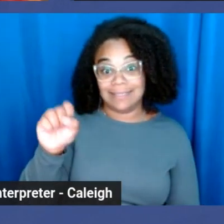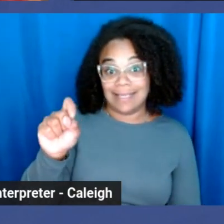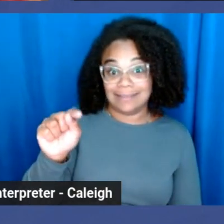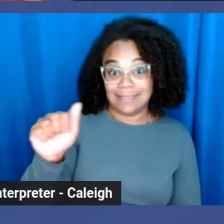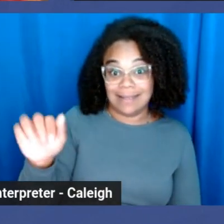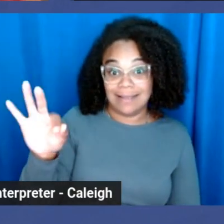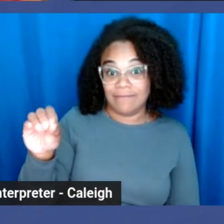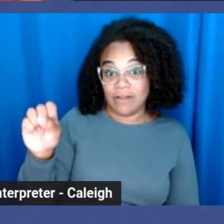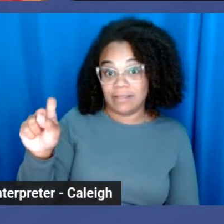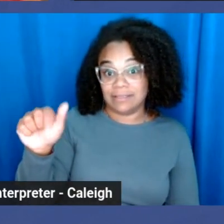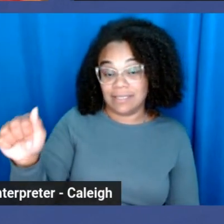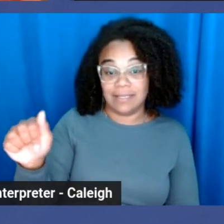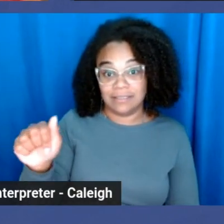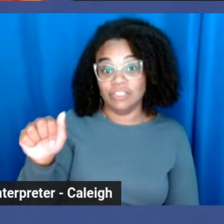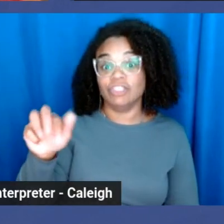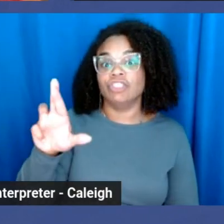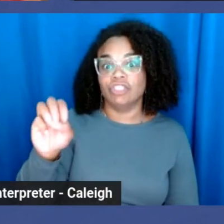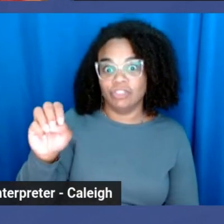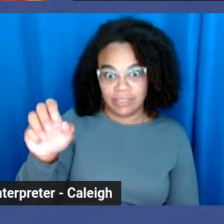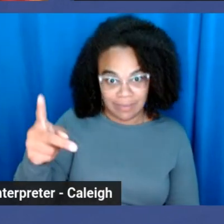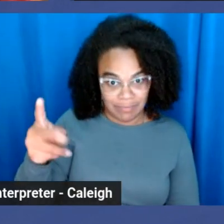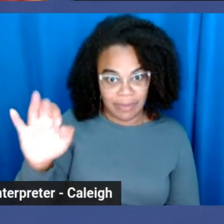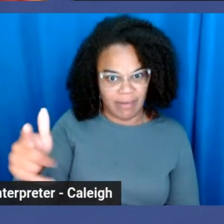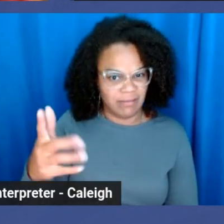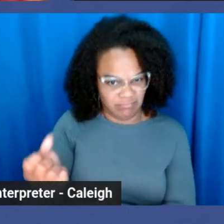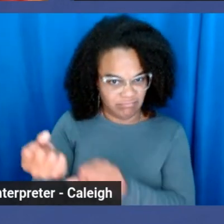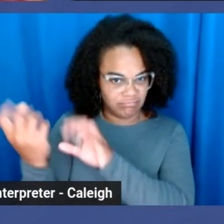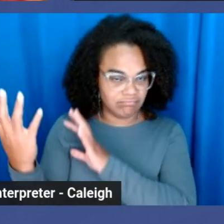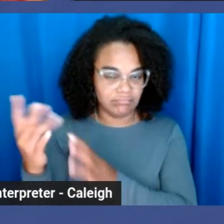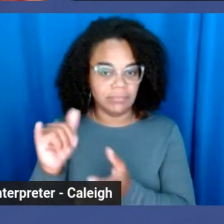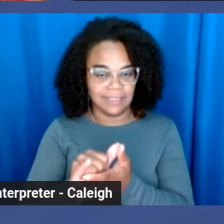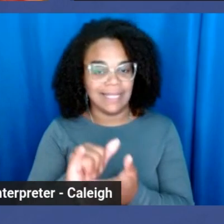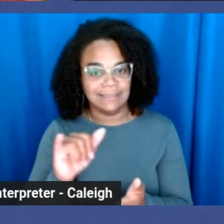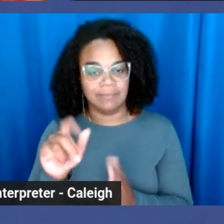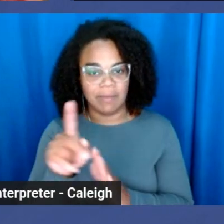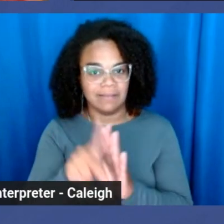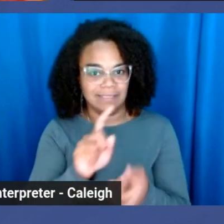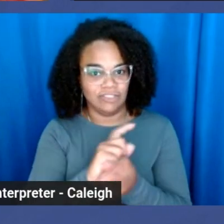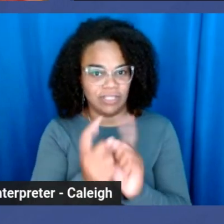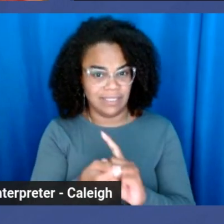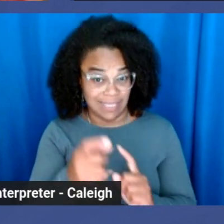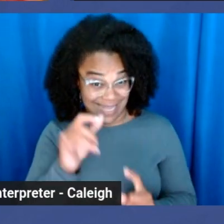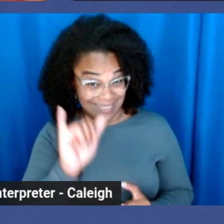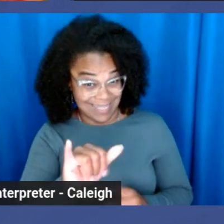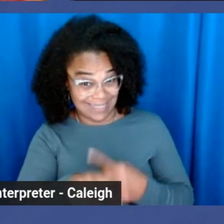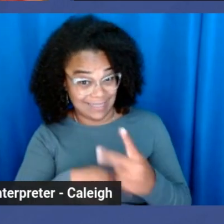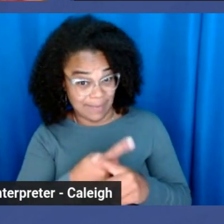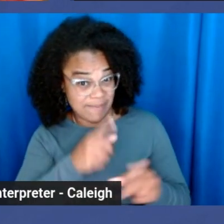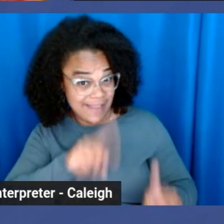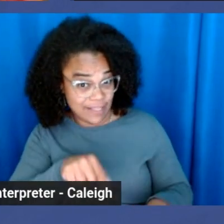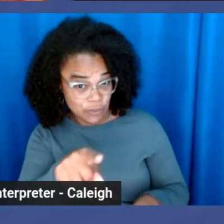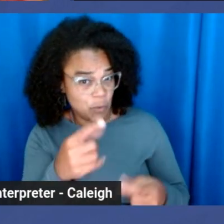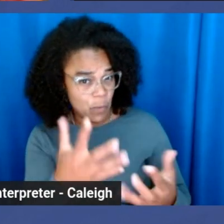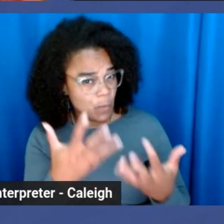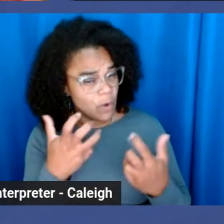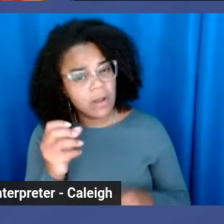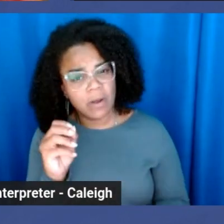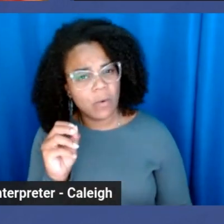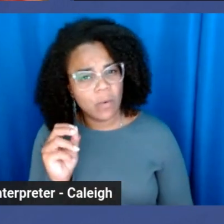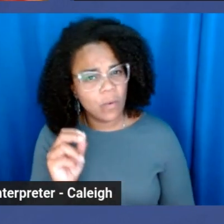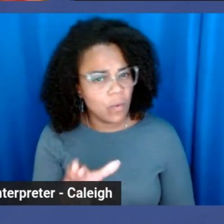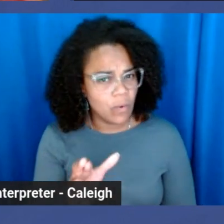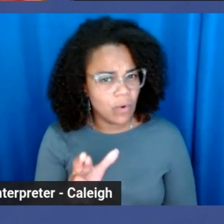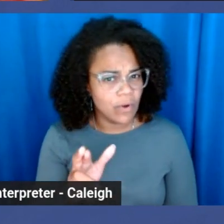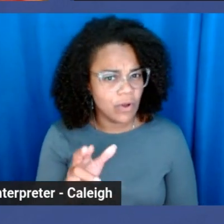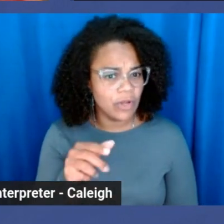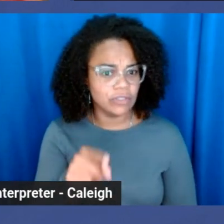repealed. There's a policy change. But is that what you were actually looking for? Or are you looking for,